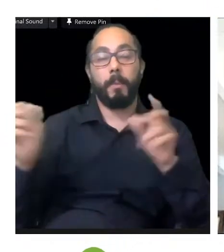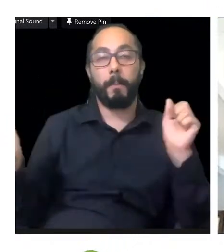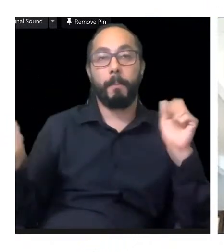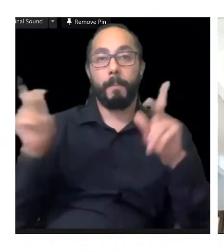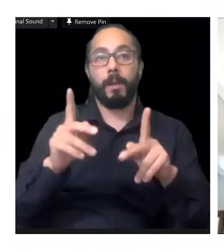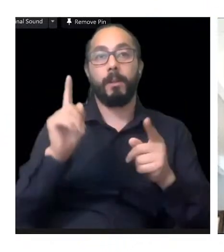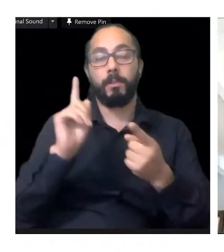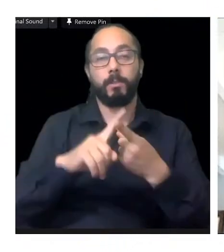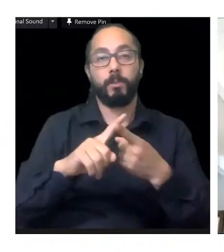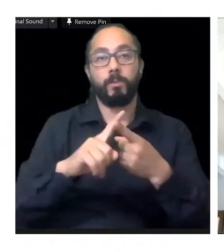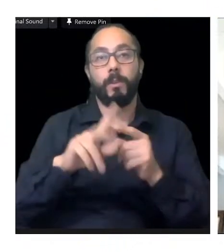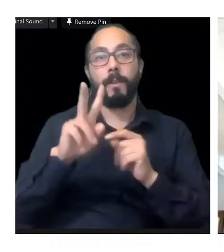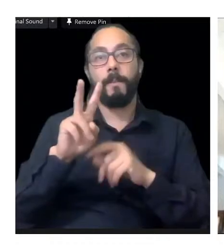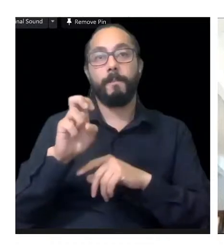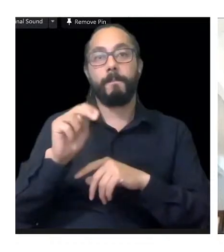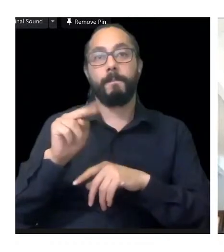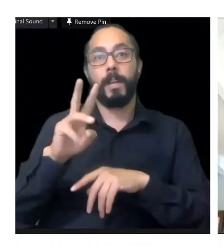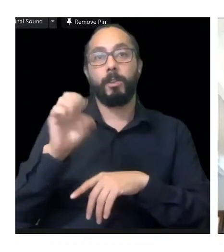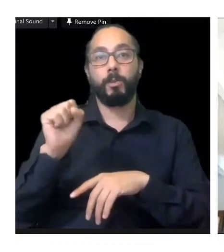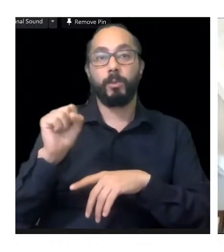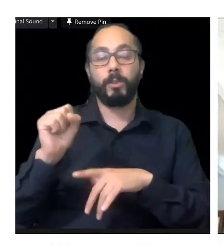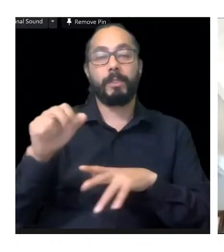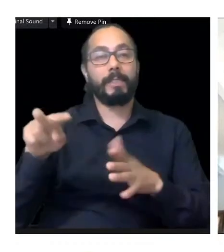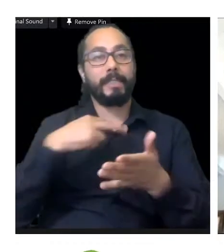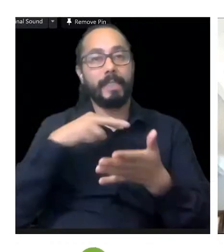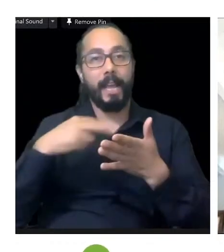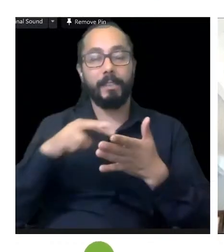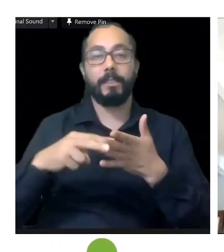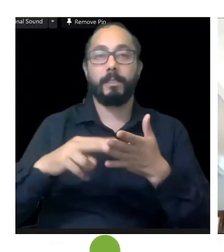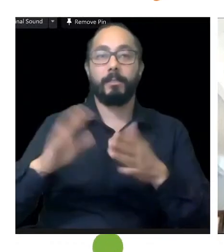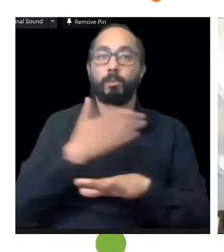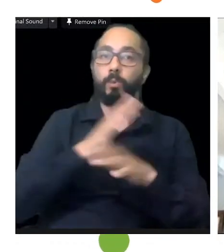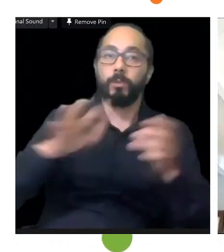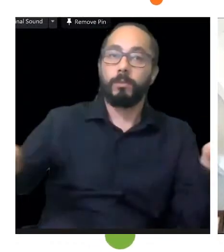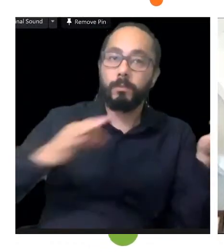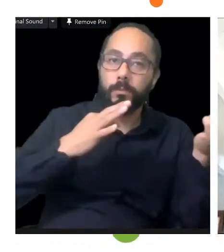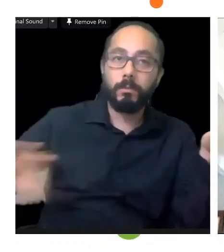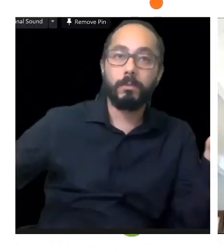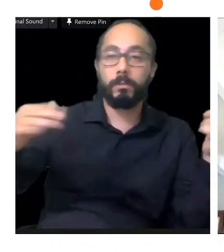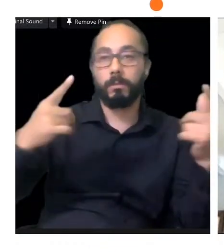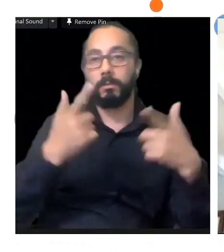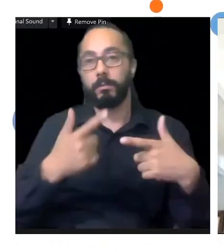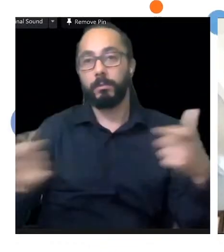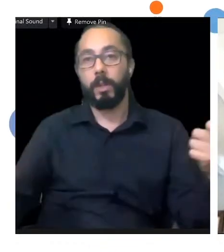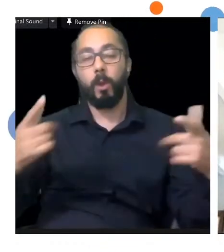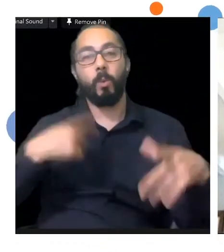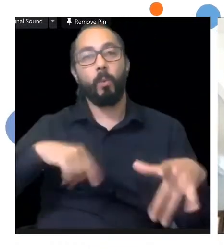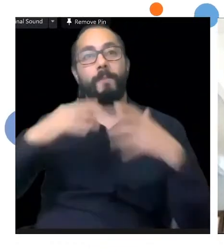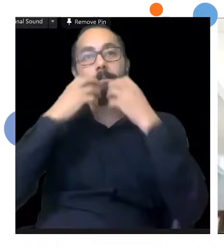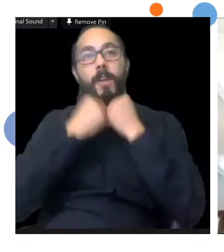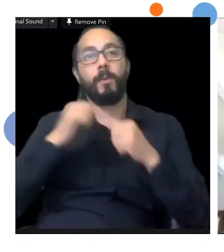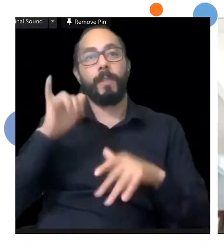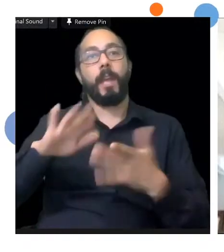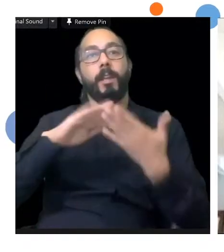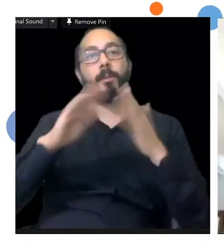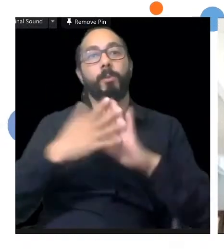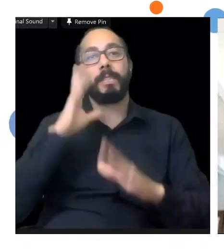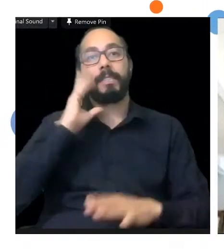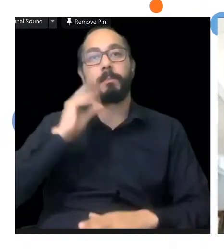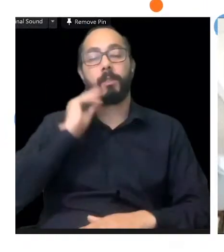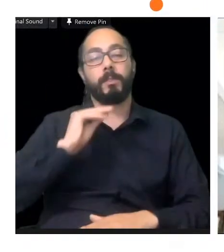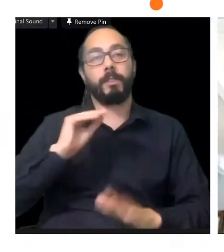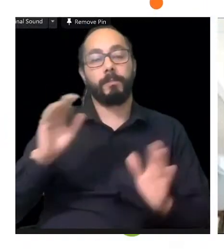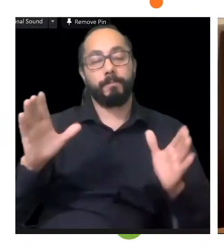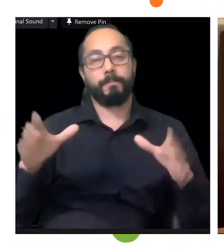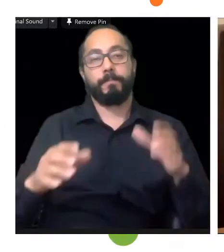the venues, the dance, the theater, the orchestra communities where we all value that communal experience so much. Oh, thank you so